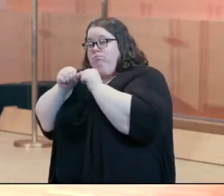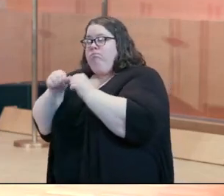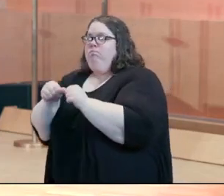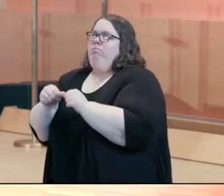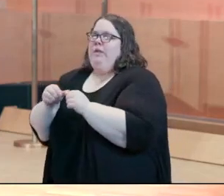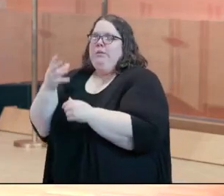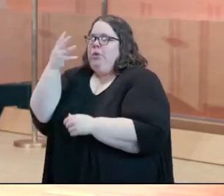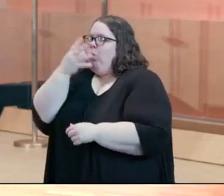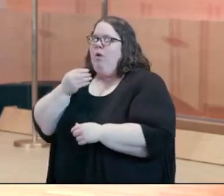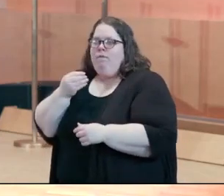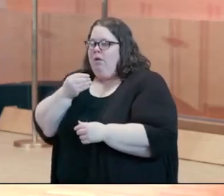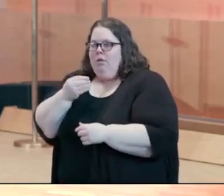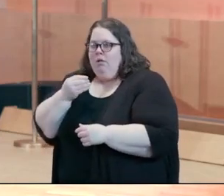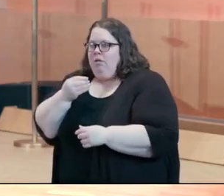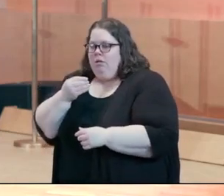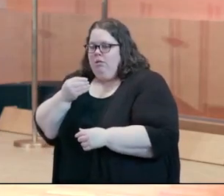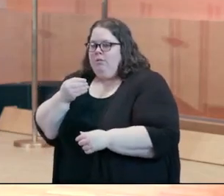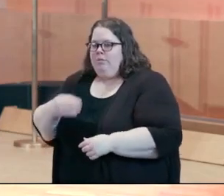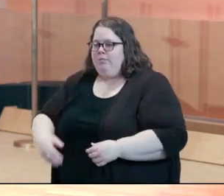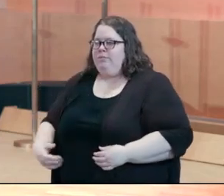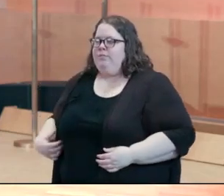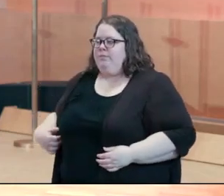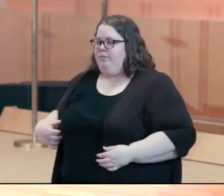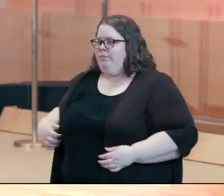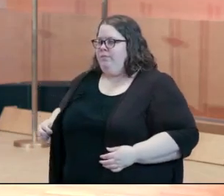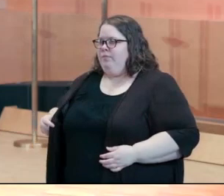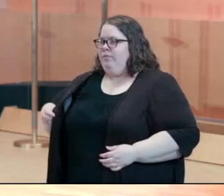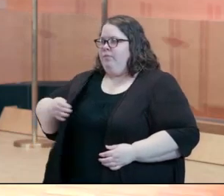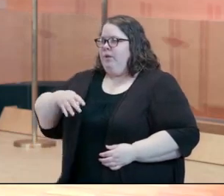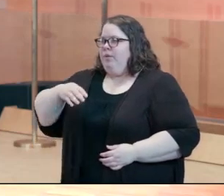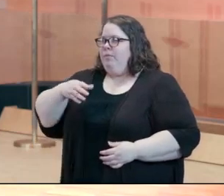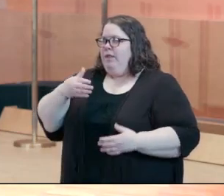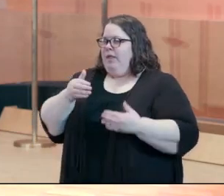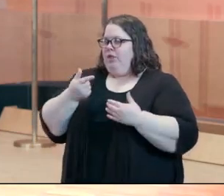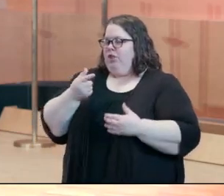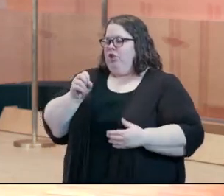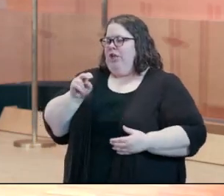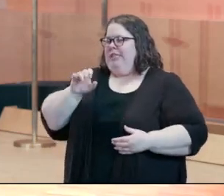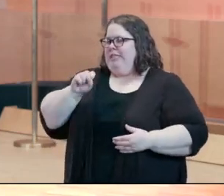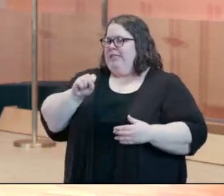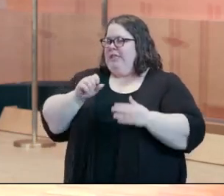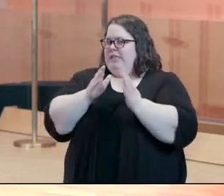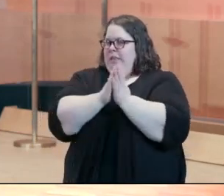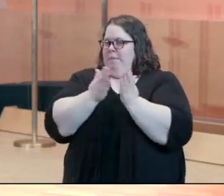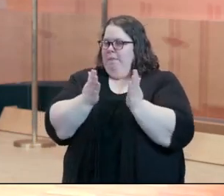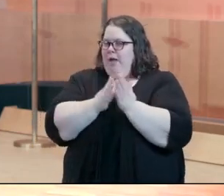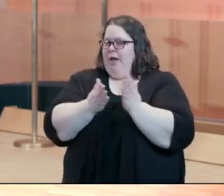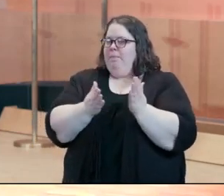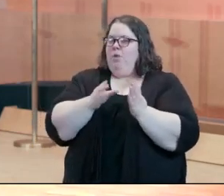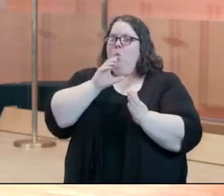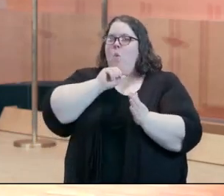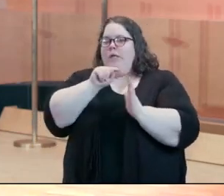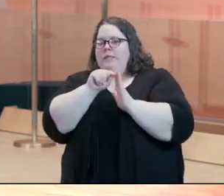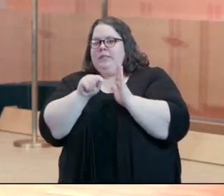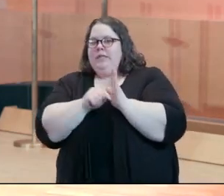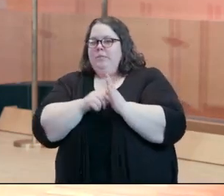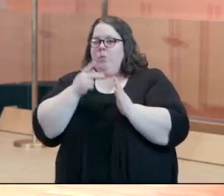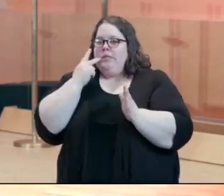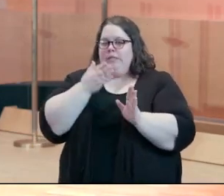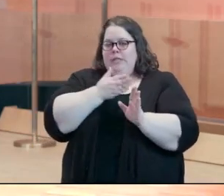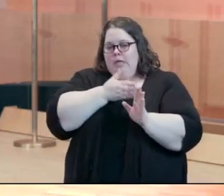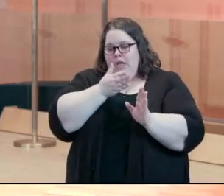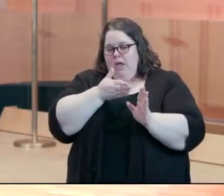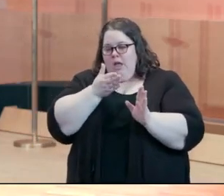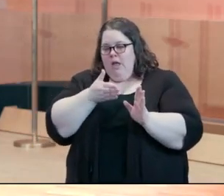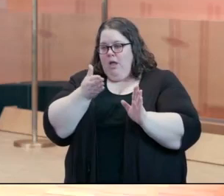And what we see in the rest of not only Genesis, but the rest of the Old Testament, and even today, is